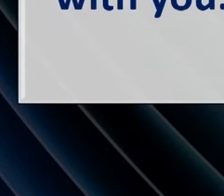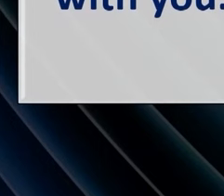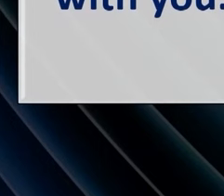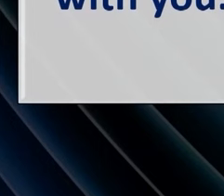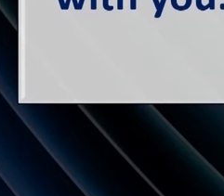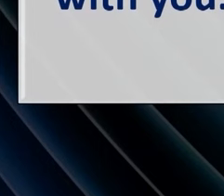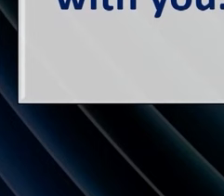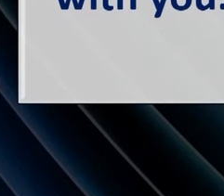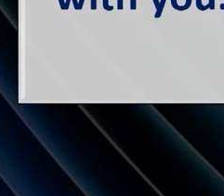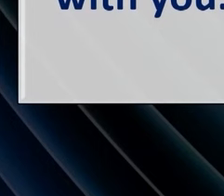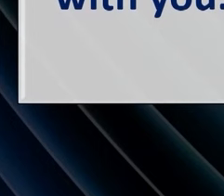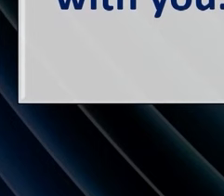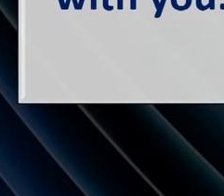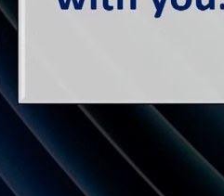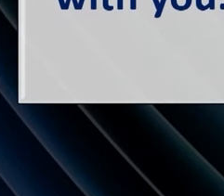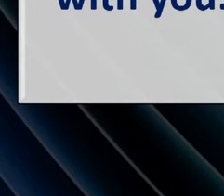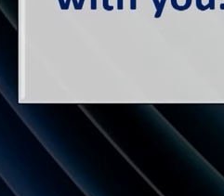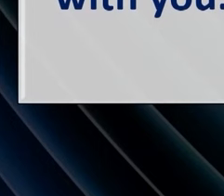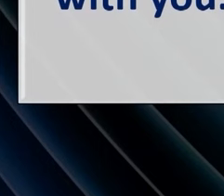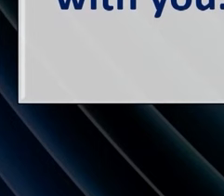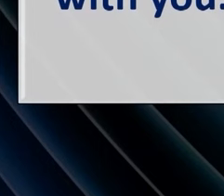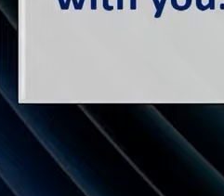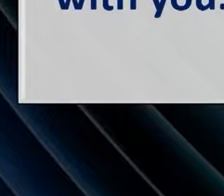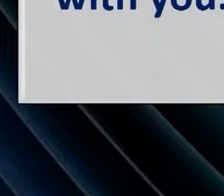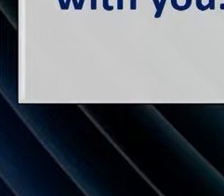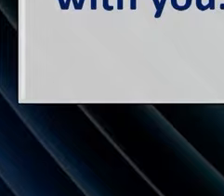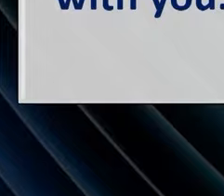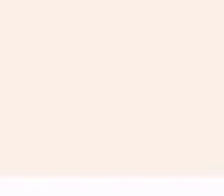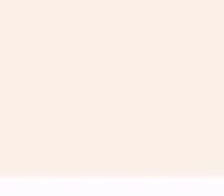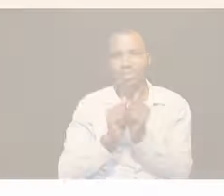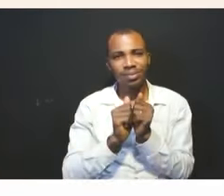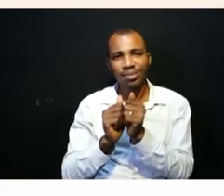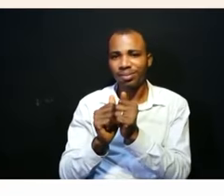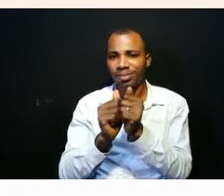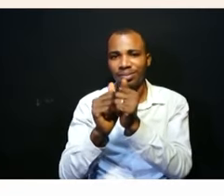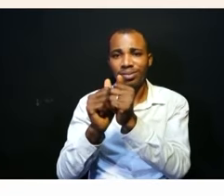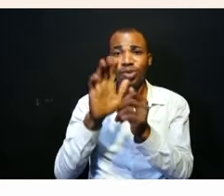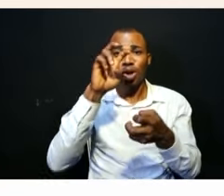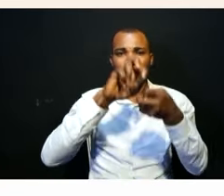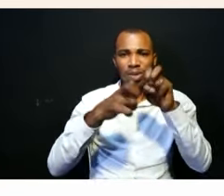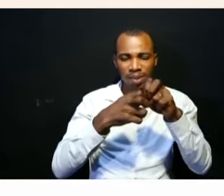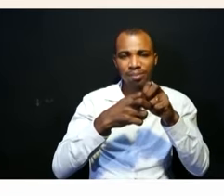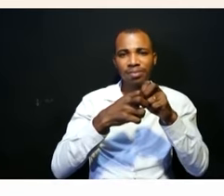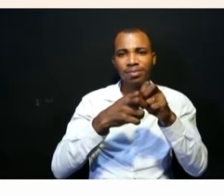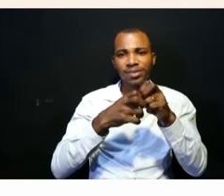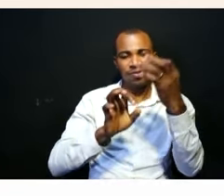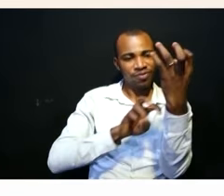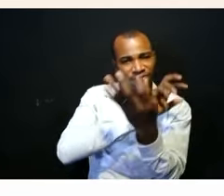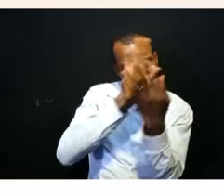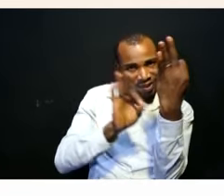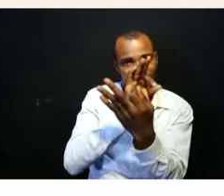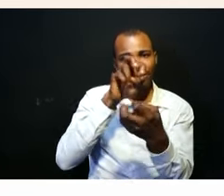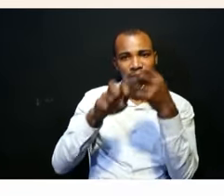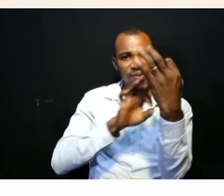you. He will walk along with you. And work with you.